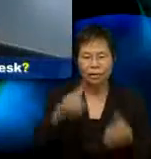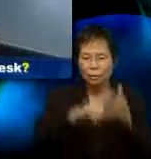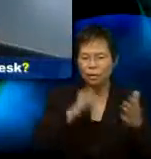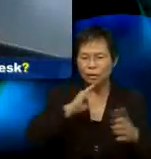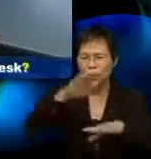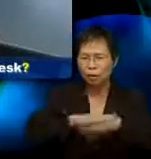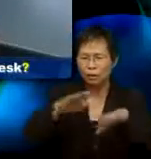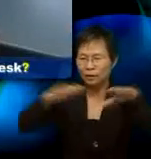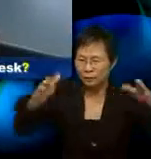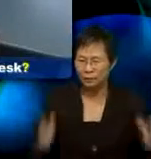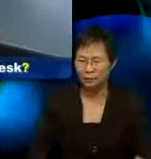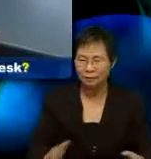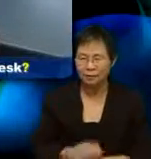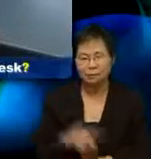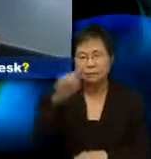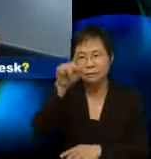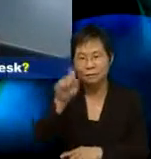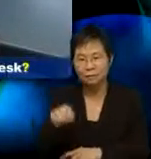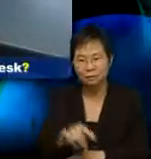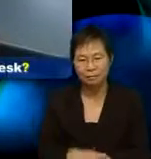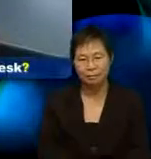What is on the desk?